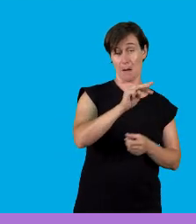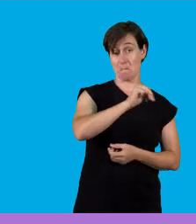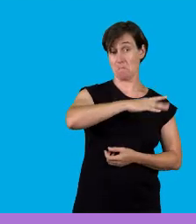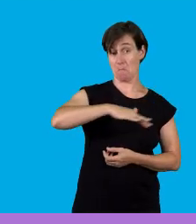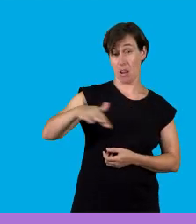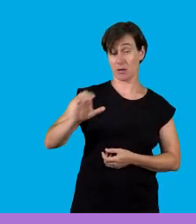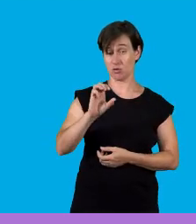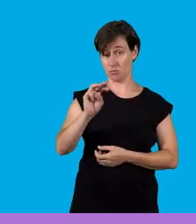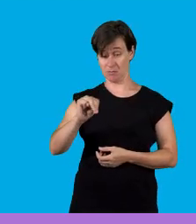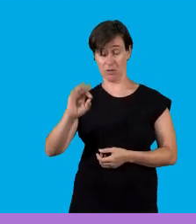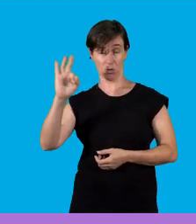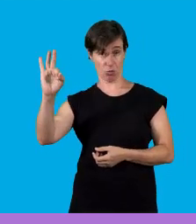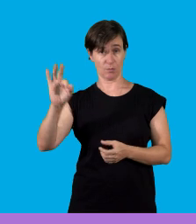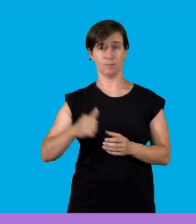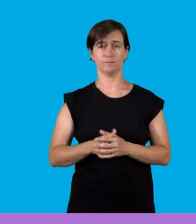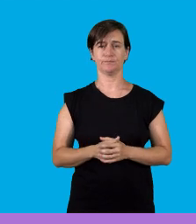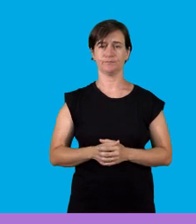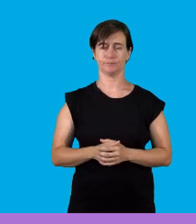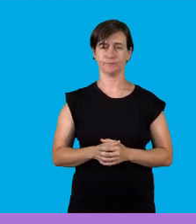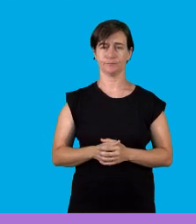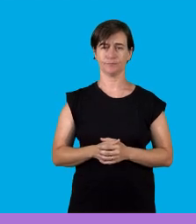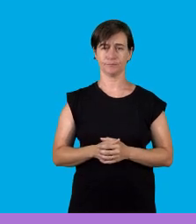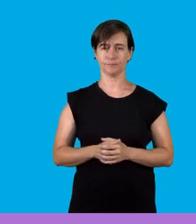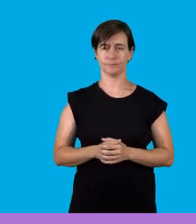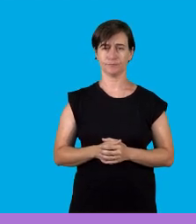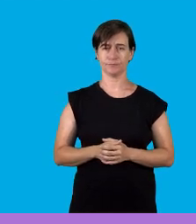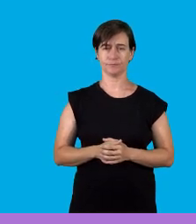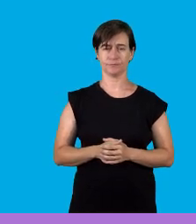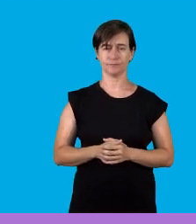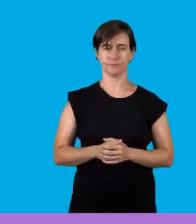480 million